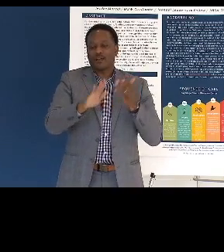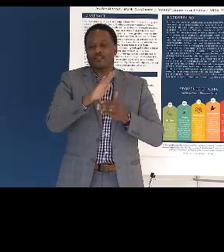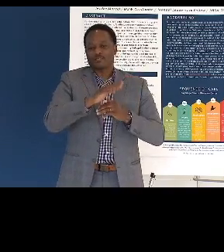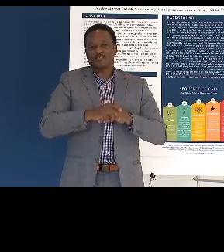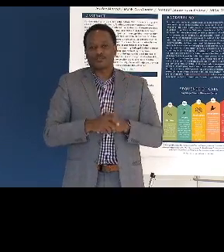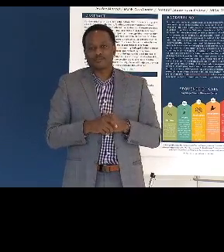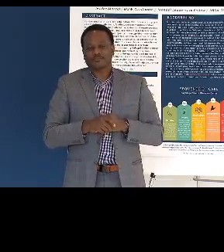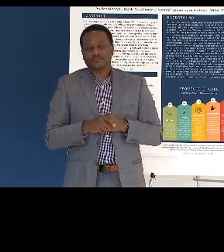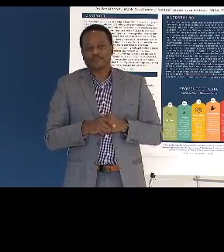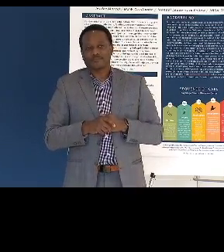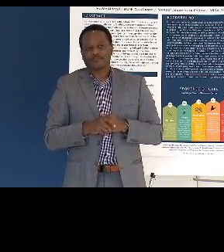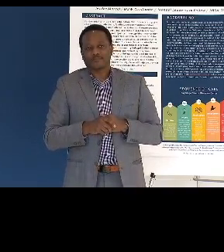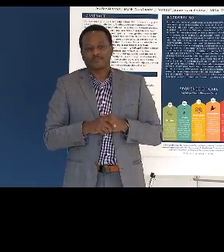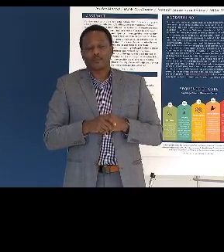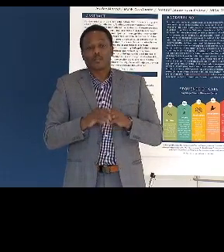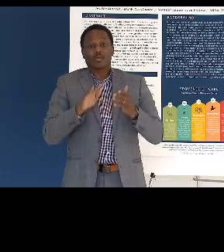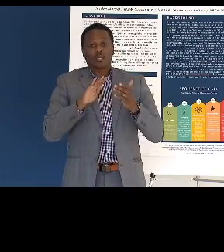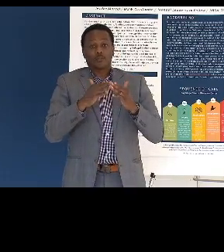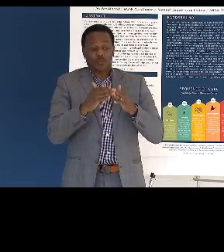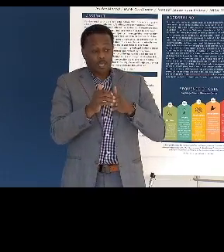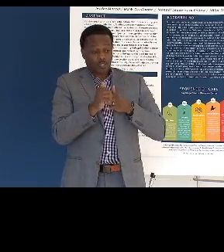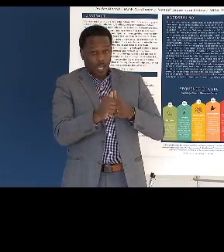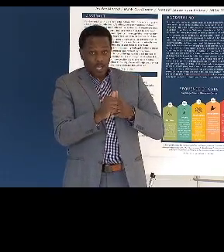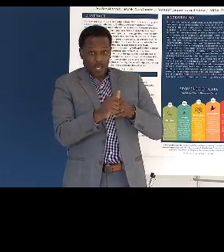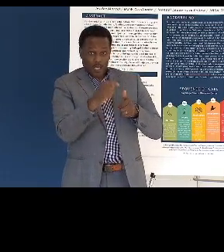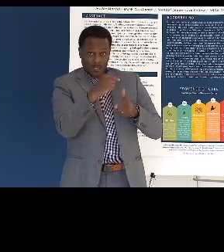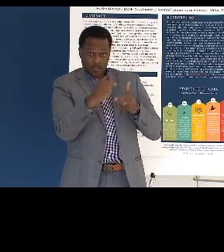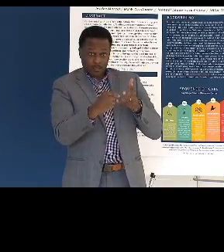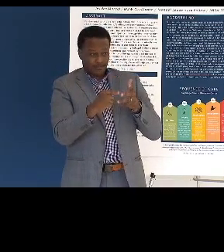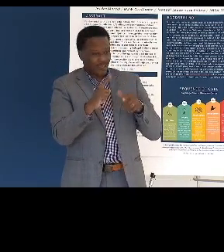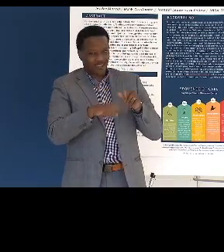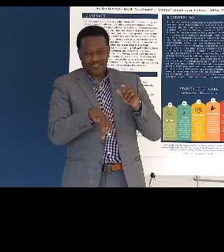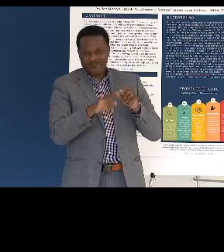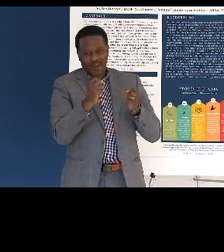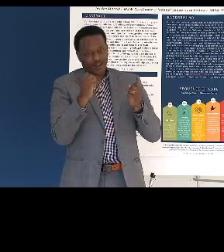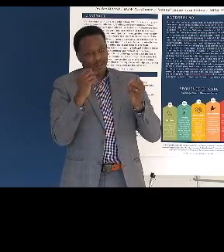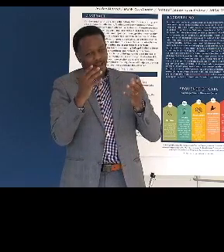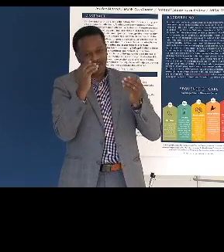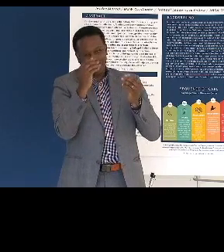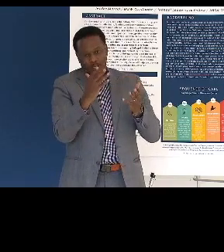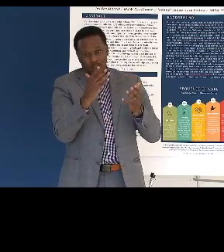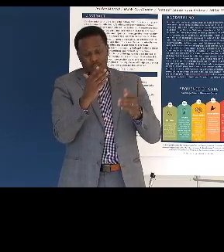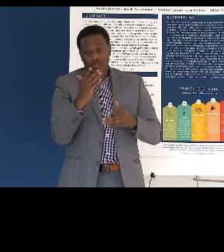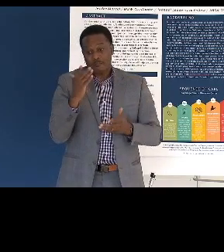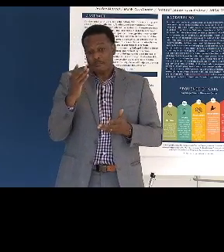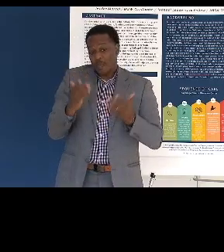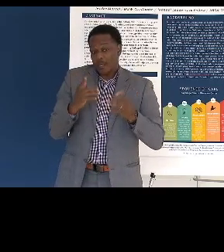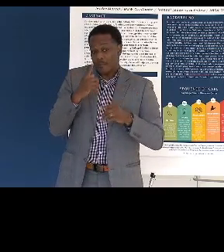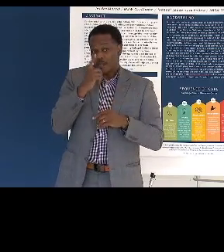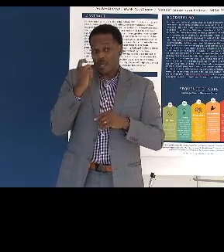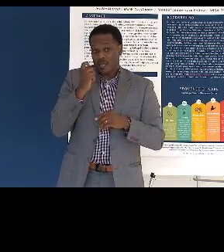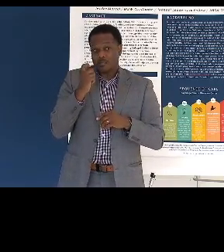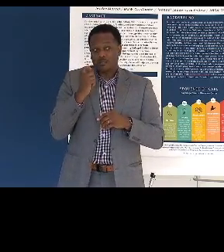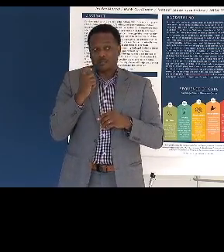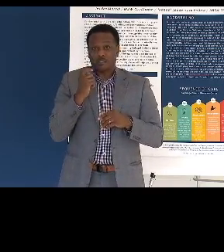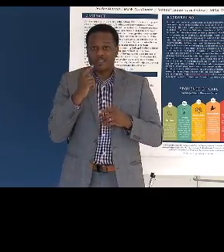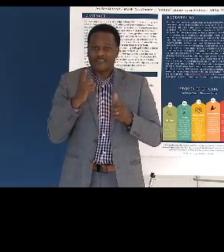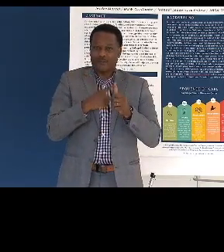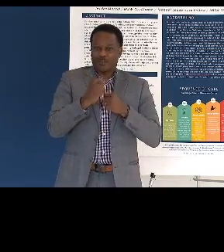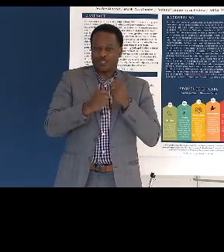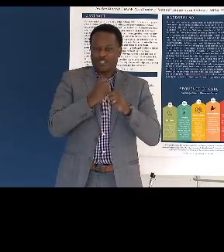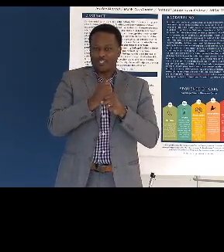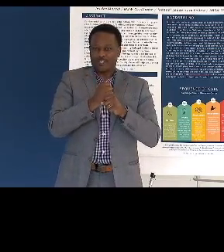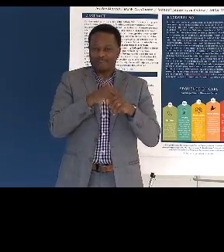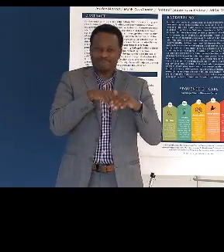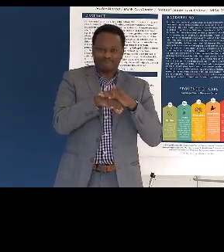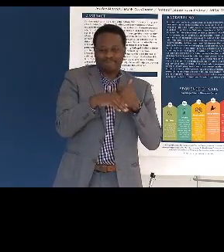With regards to communication guidelines, I was unable to find much information. This may be due to the proprietary nature of mentoring curricula. It